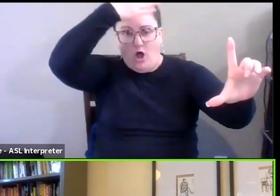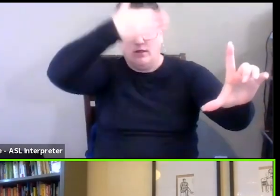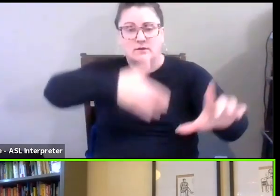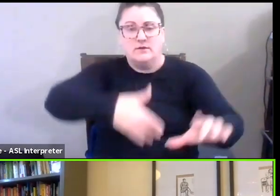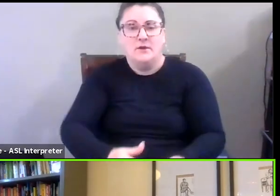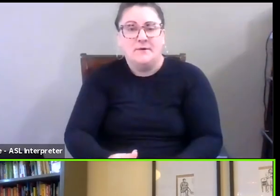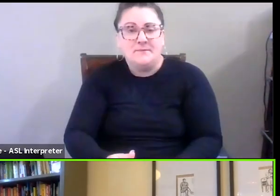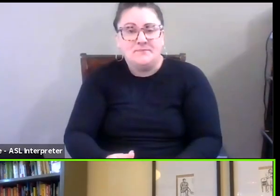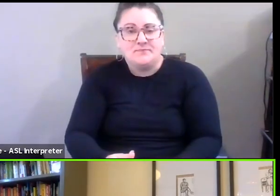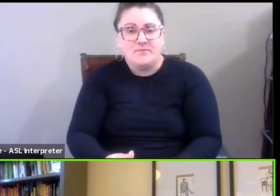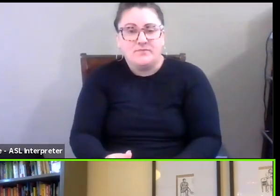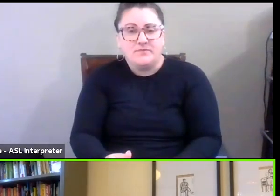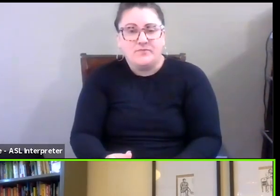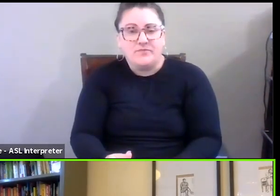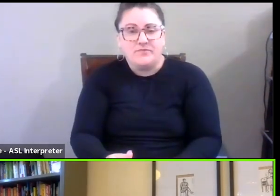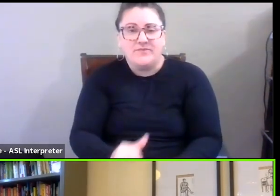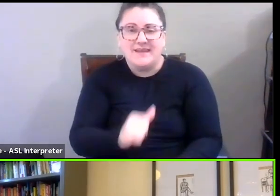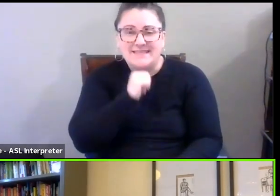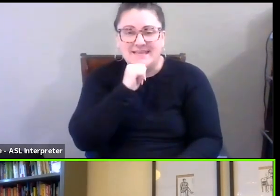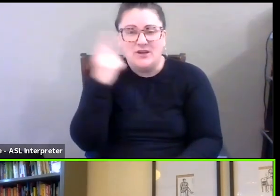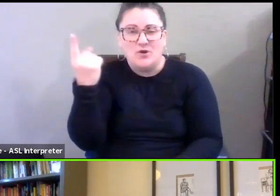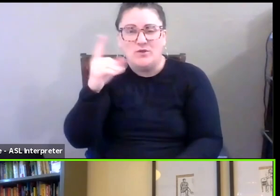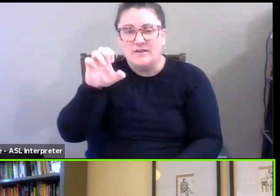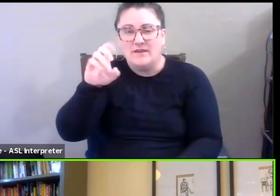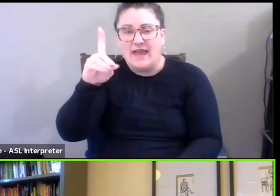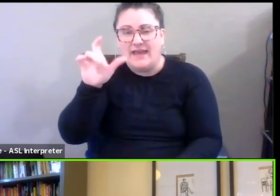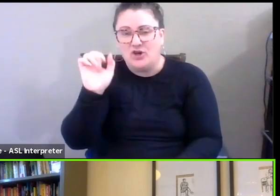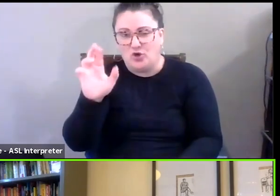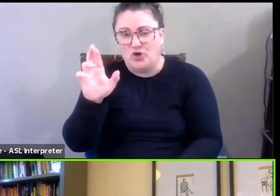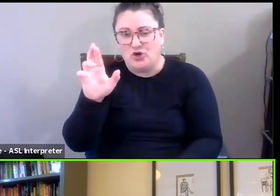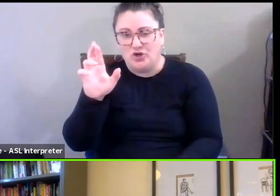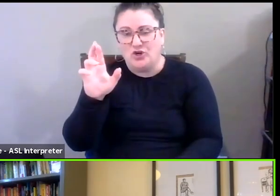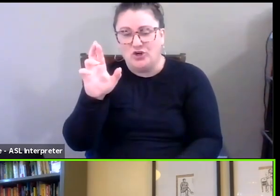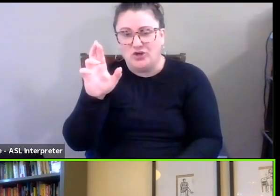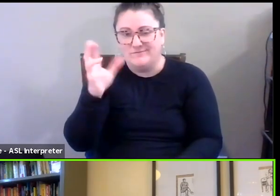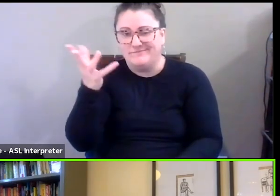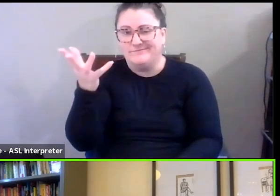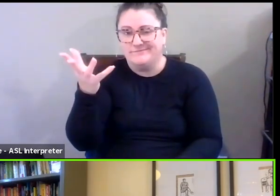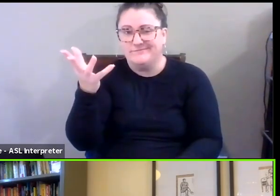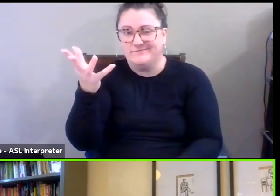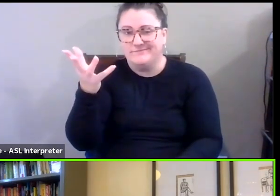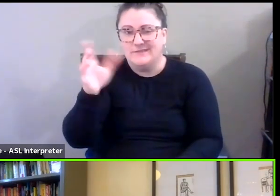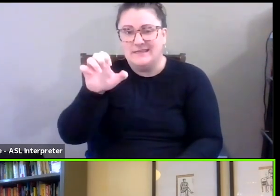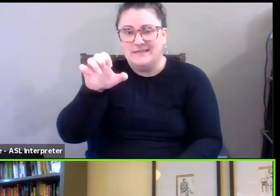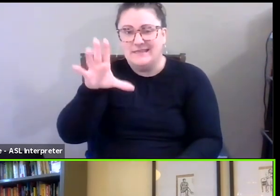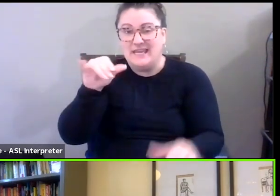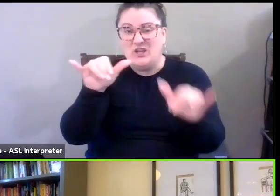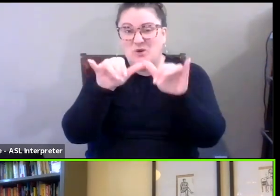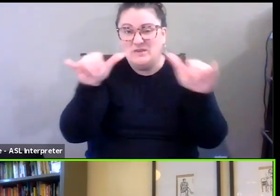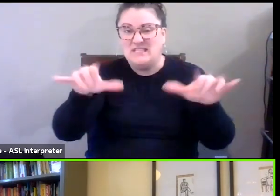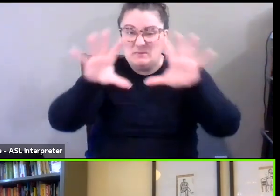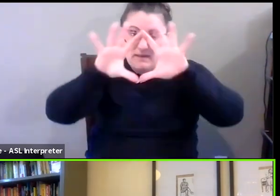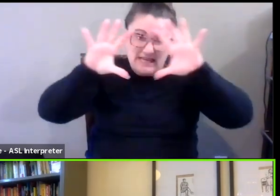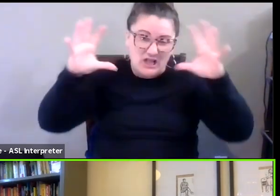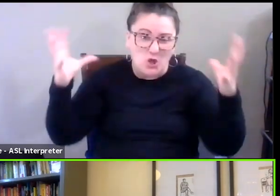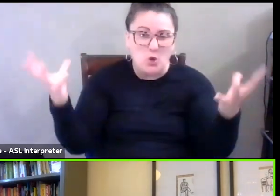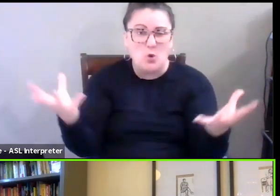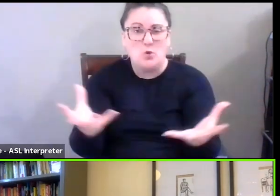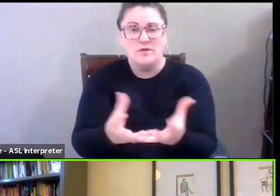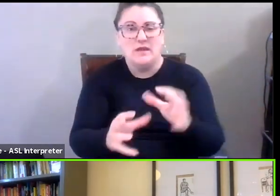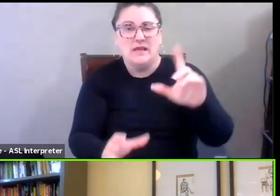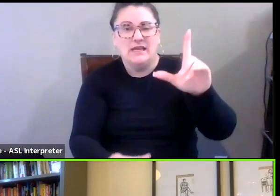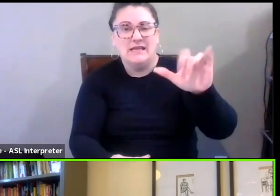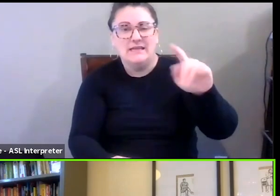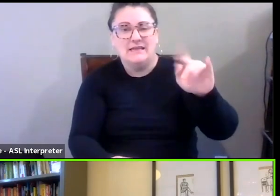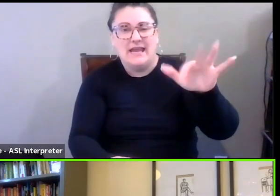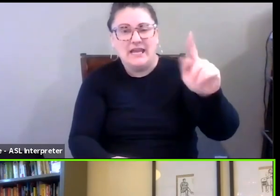just the editors that we're talking about. I mean, that ecosystem includes yeah. the literary